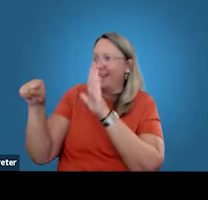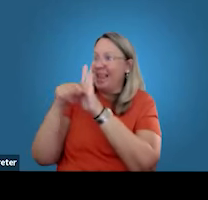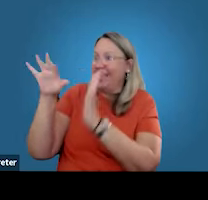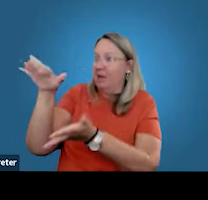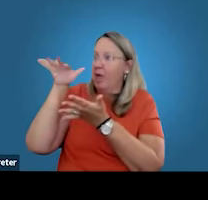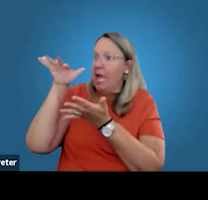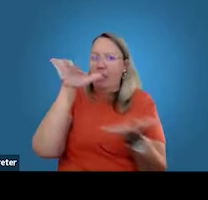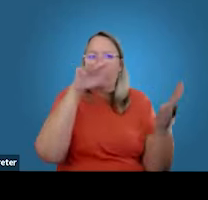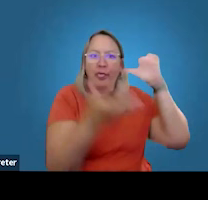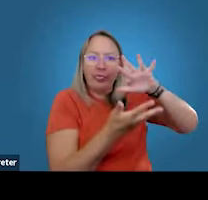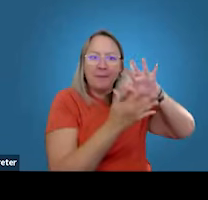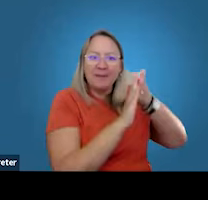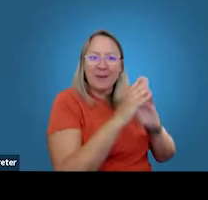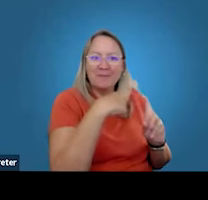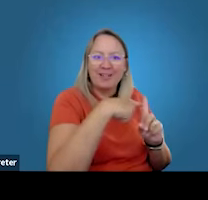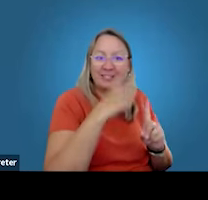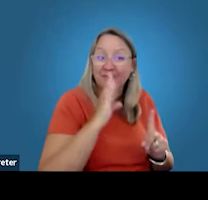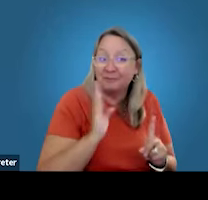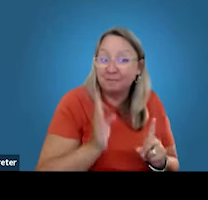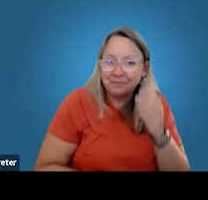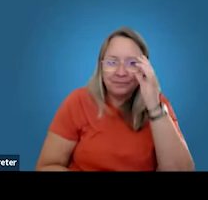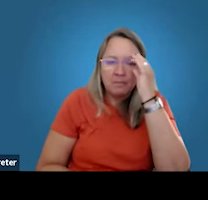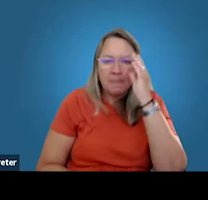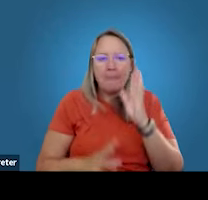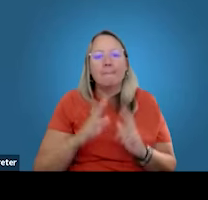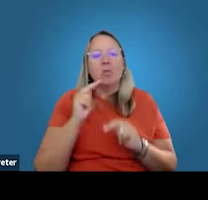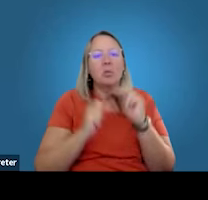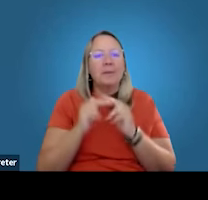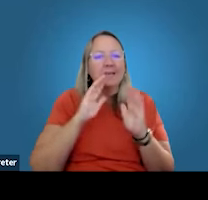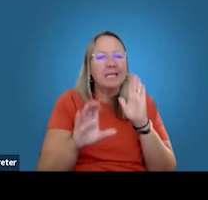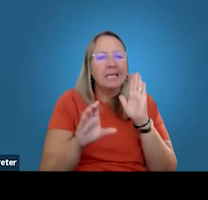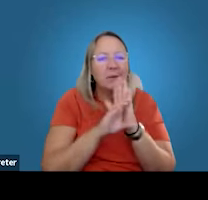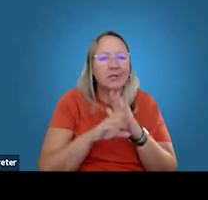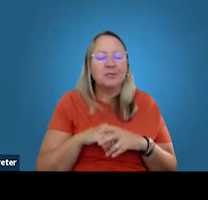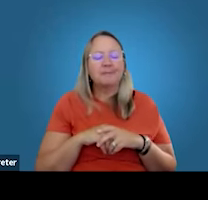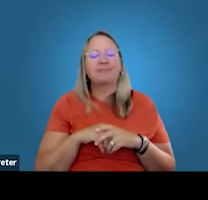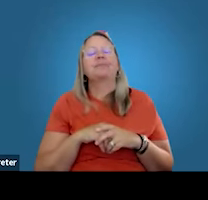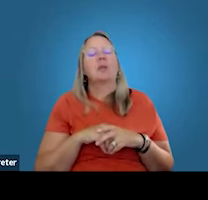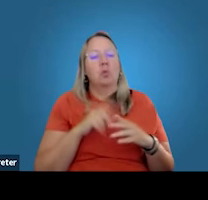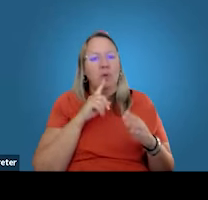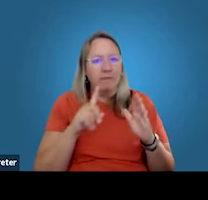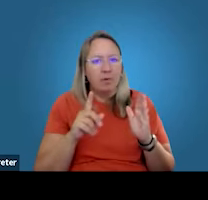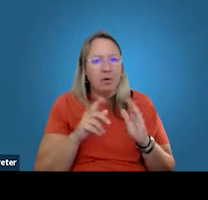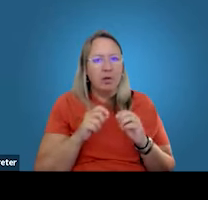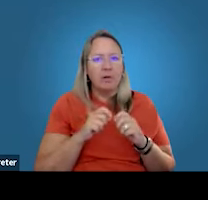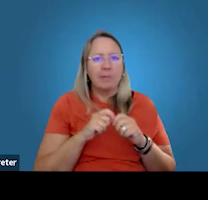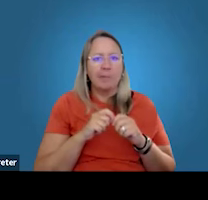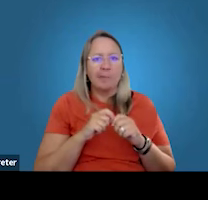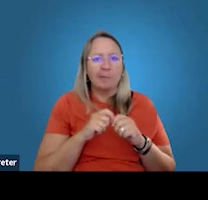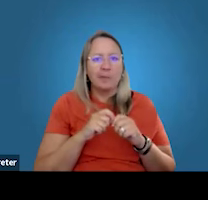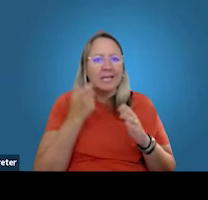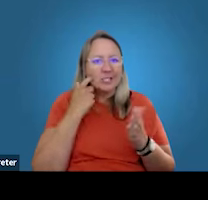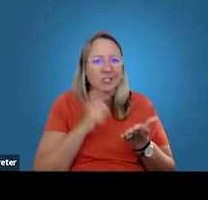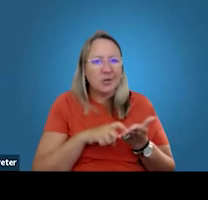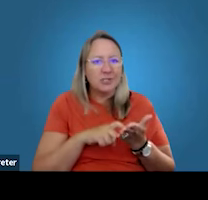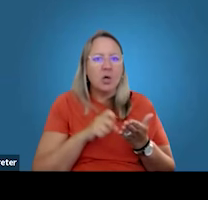So our next exercise is going to be about how you build your character. So everything is connecting from that jeopardy. You've identified, oh, we've just got, sorry, I've just noticed in the